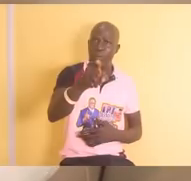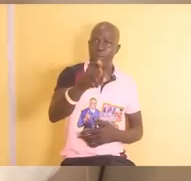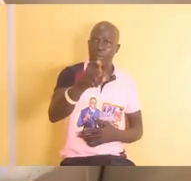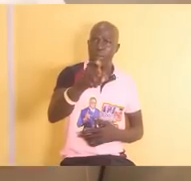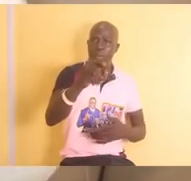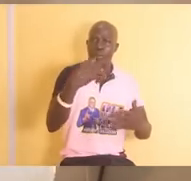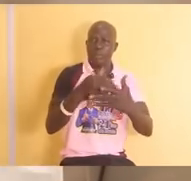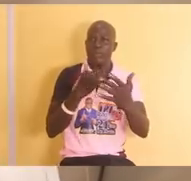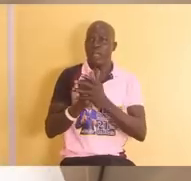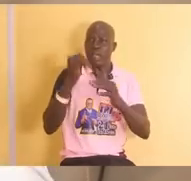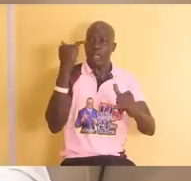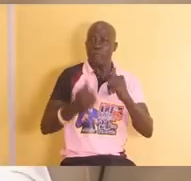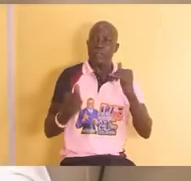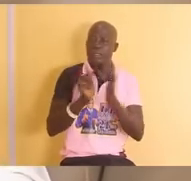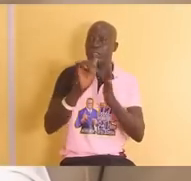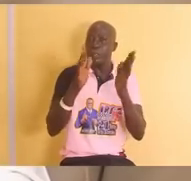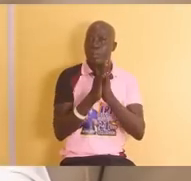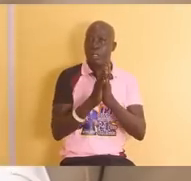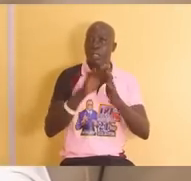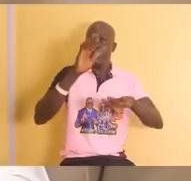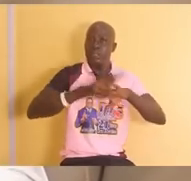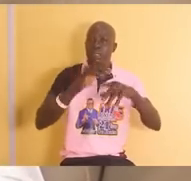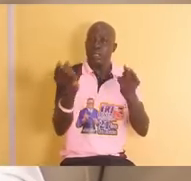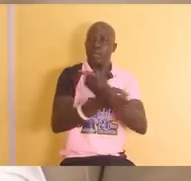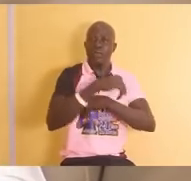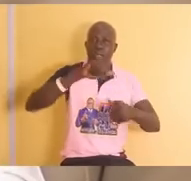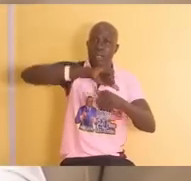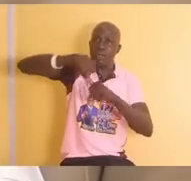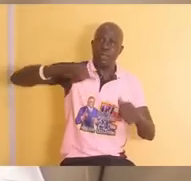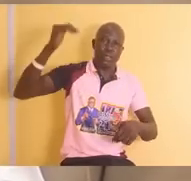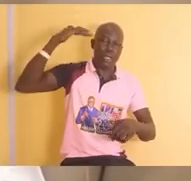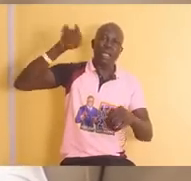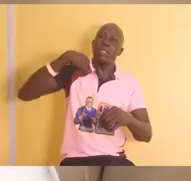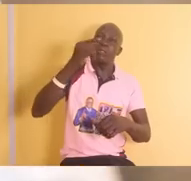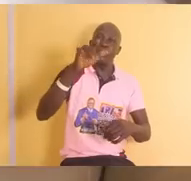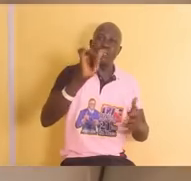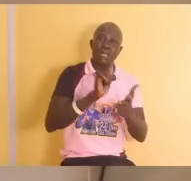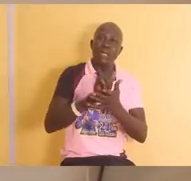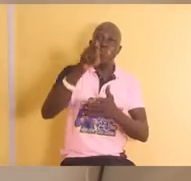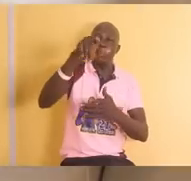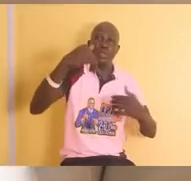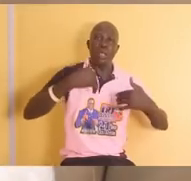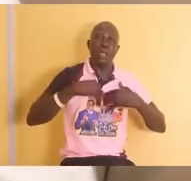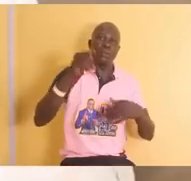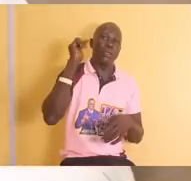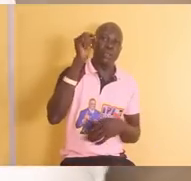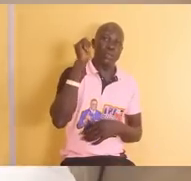If you believe, before I finish this prayer, you did announce for prayer. One